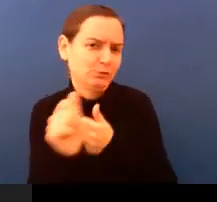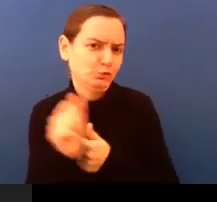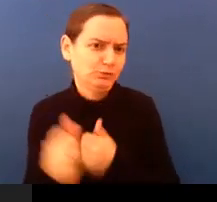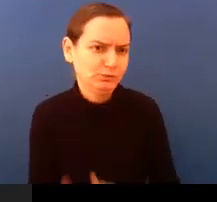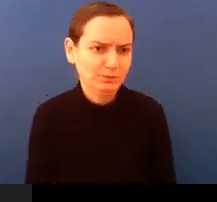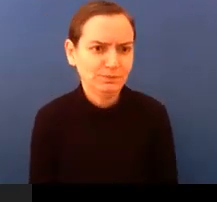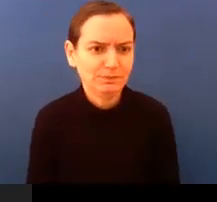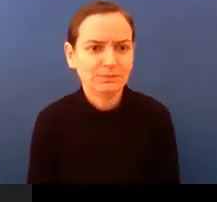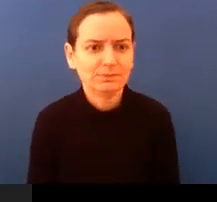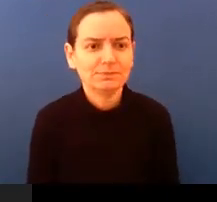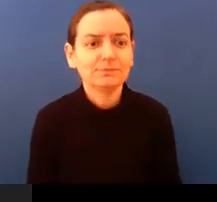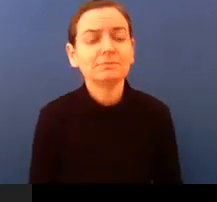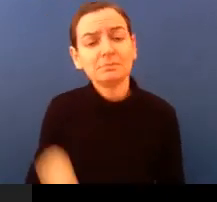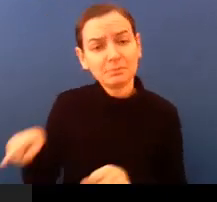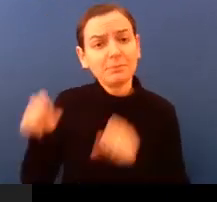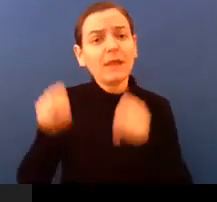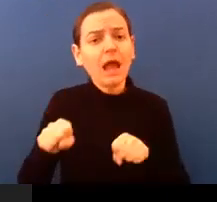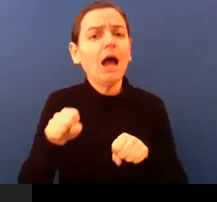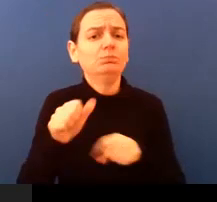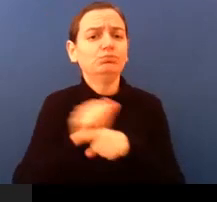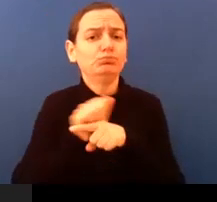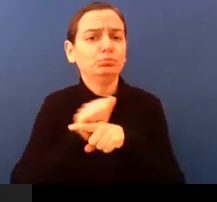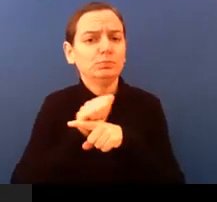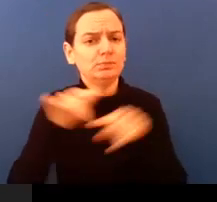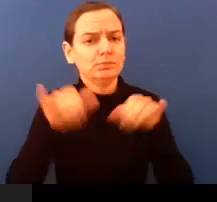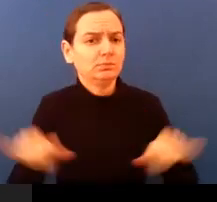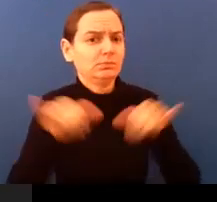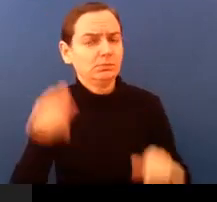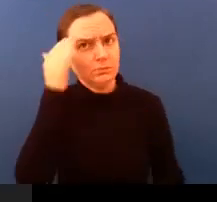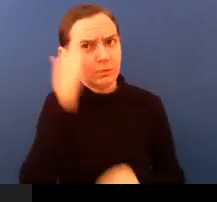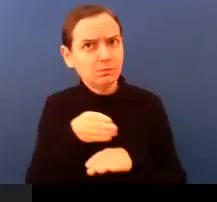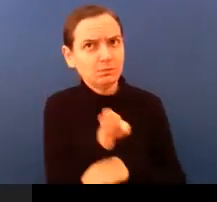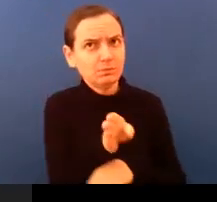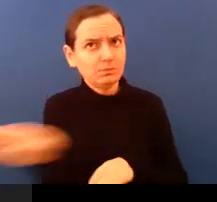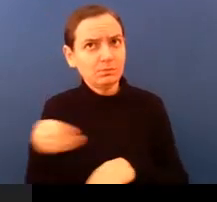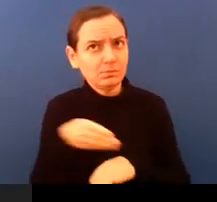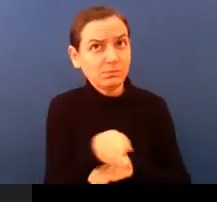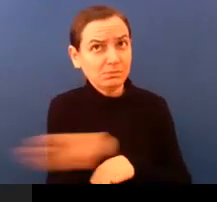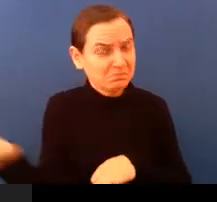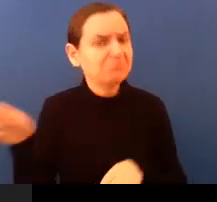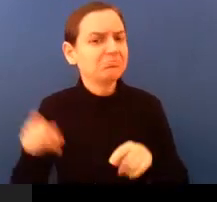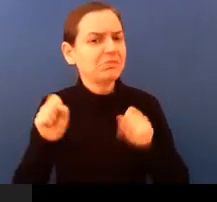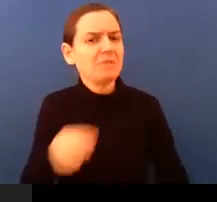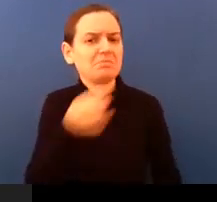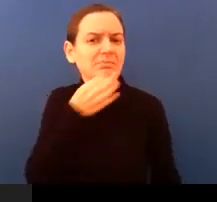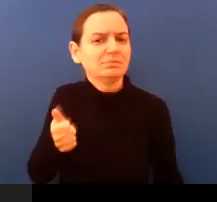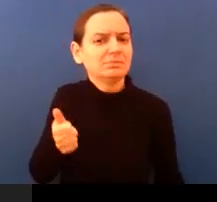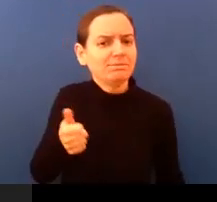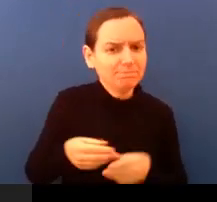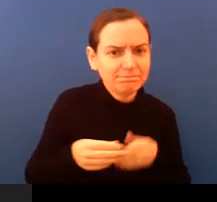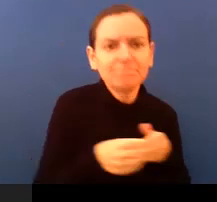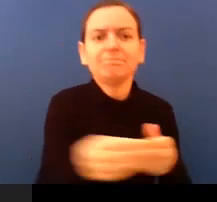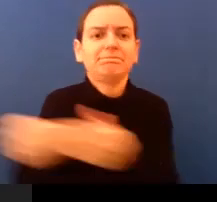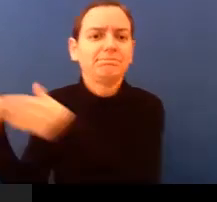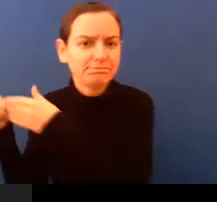Dogs may also memorize routes and routines. So watch out for autopilot. You should break up your